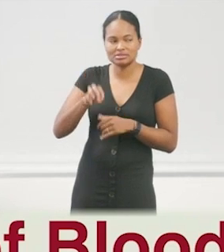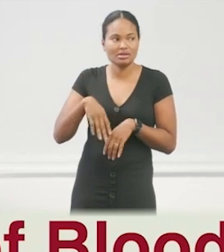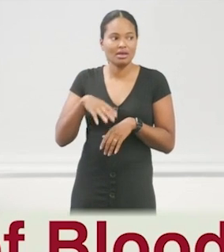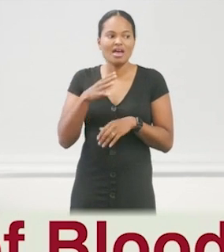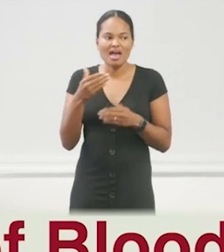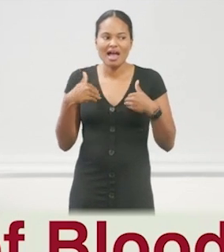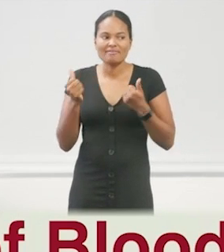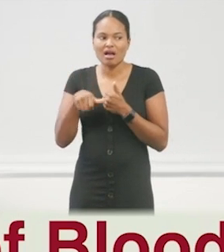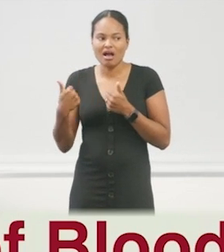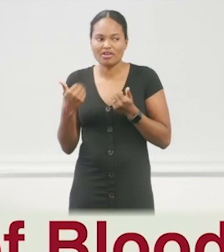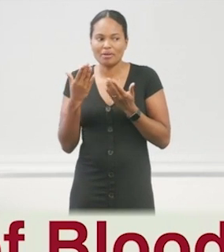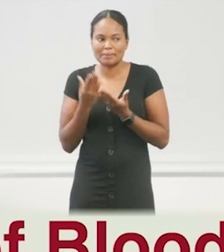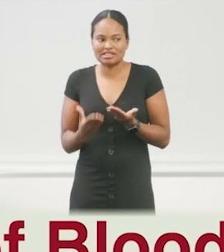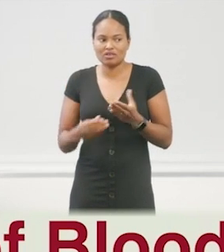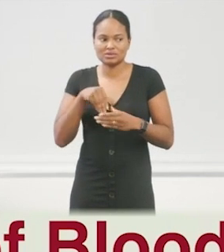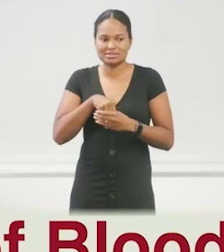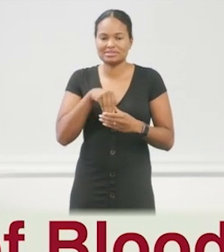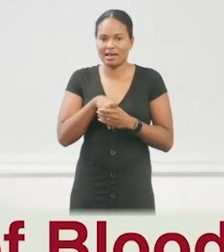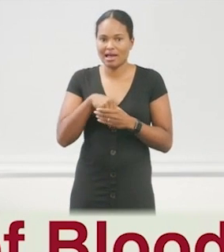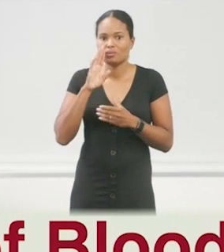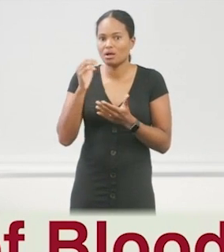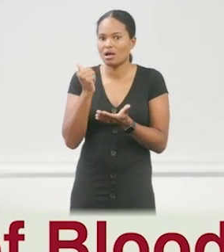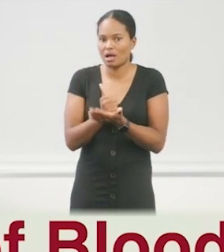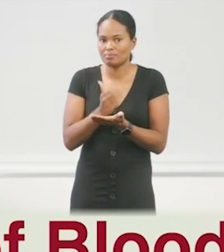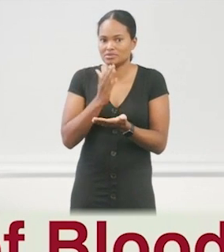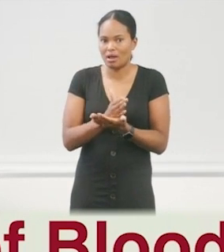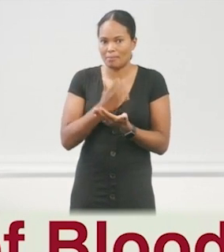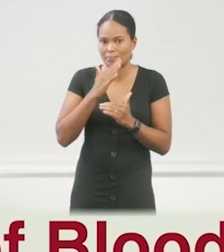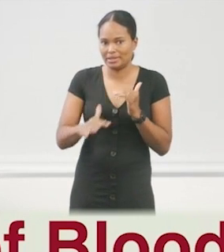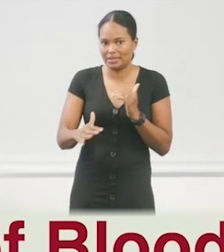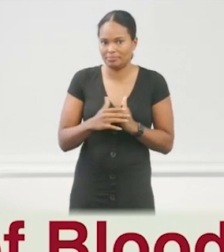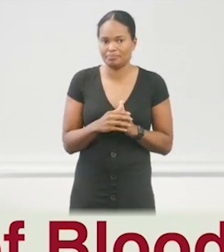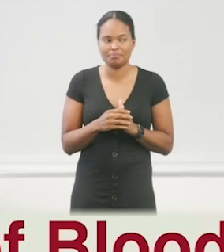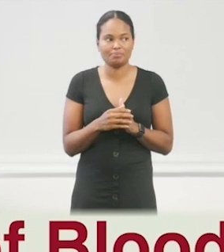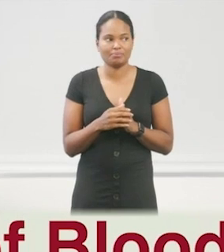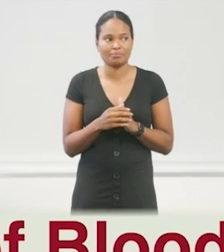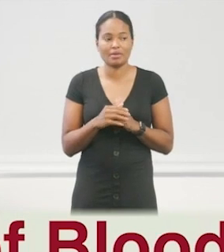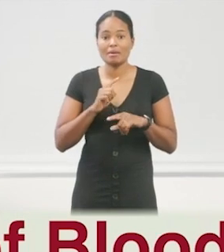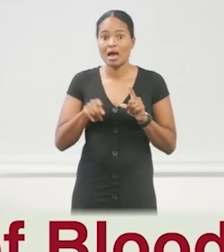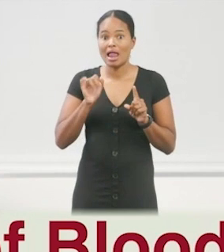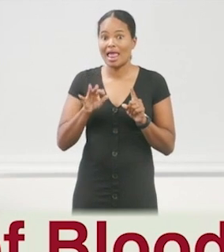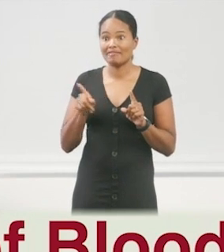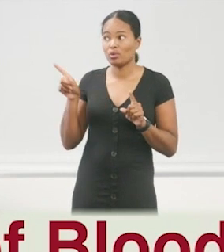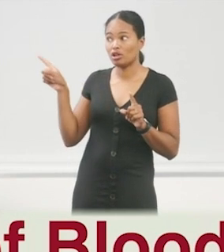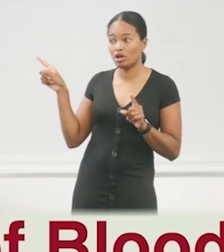in there that actually will help to stop the bleed. But if you look at this,